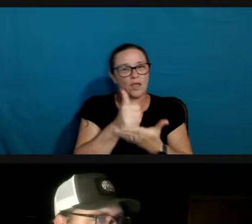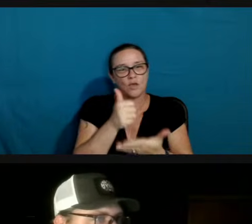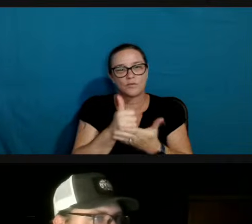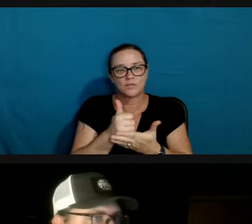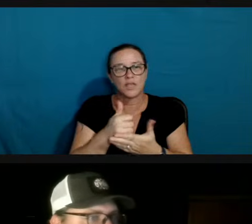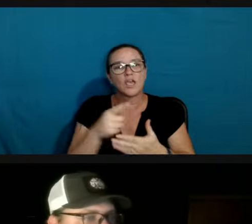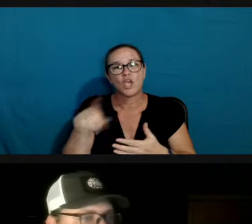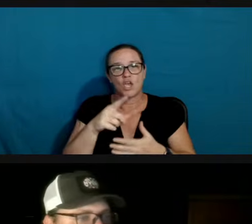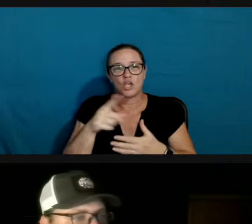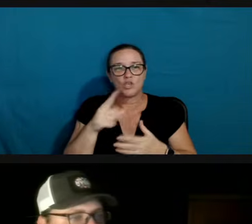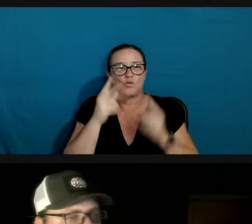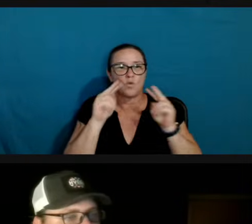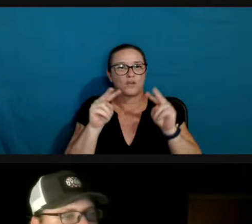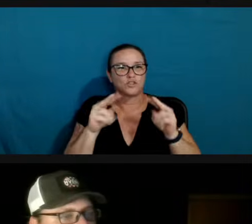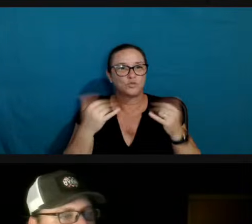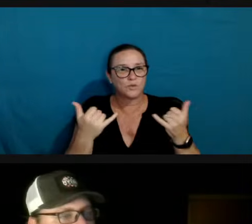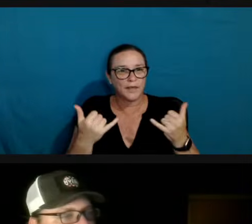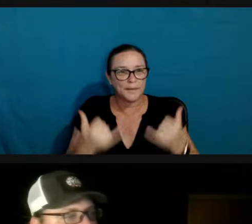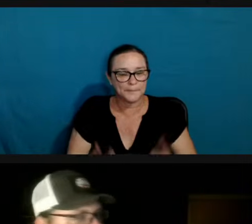appreciate that.